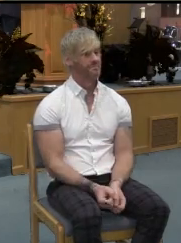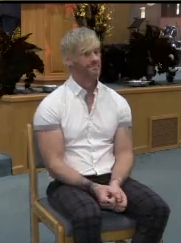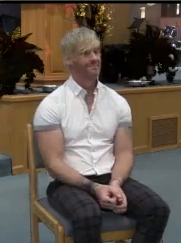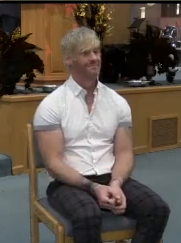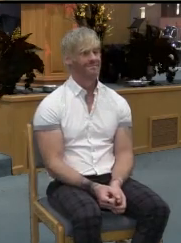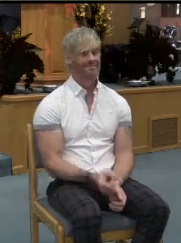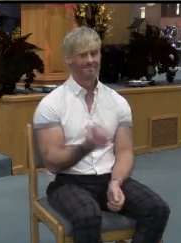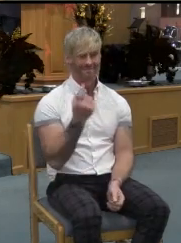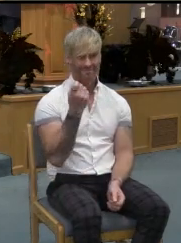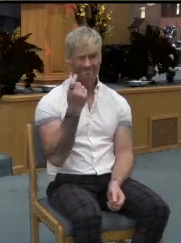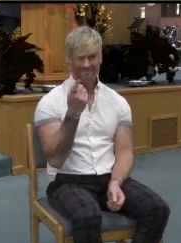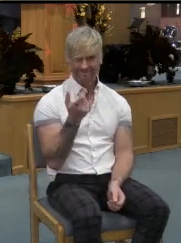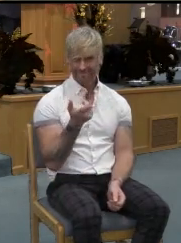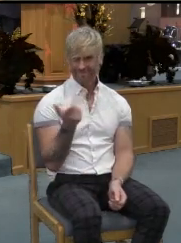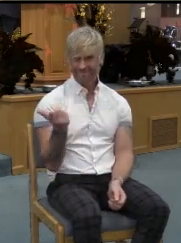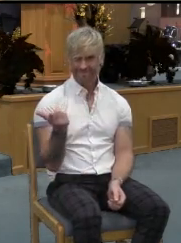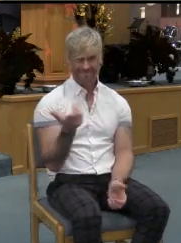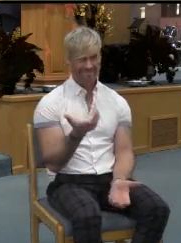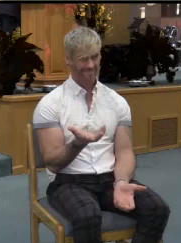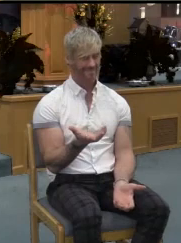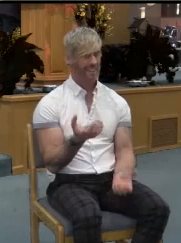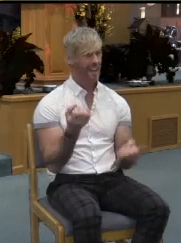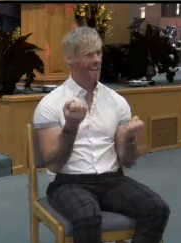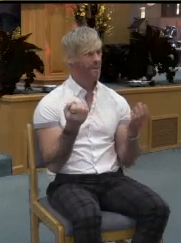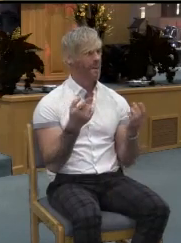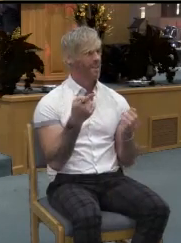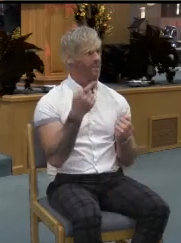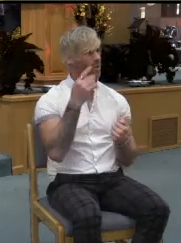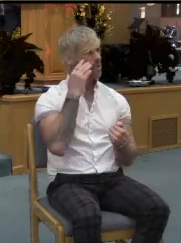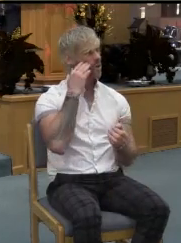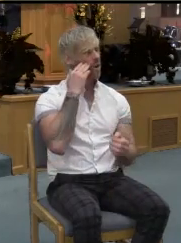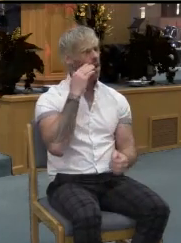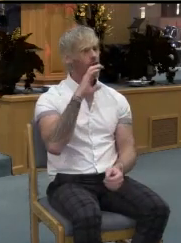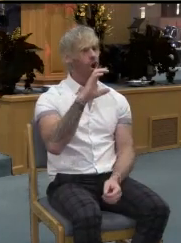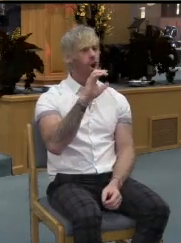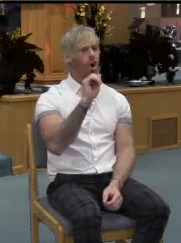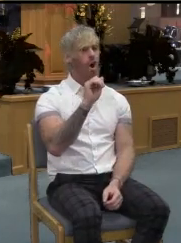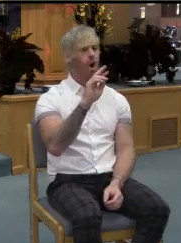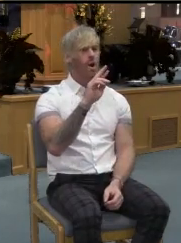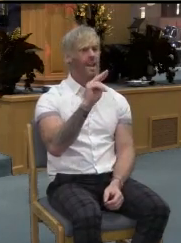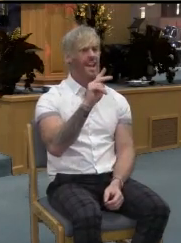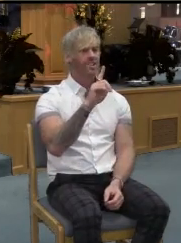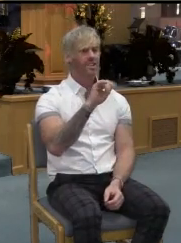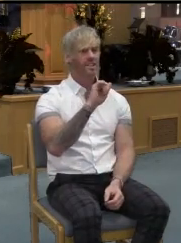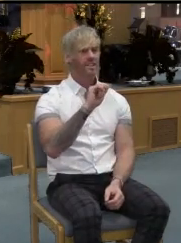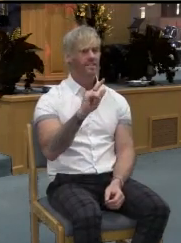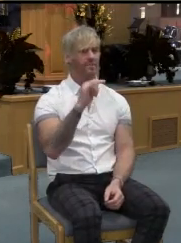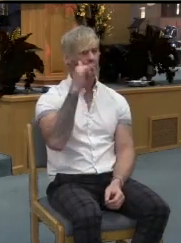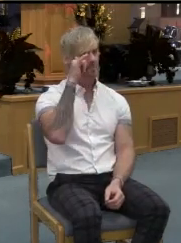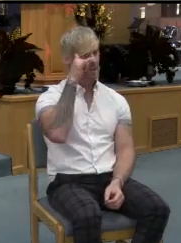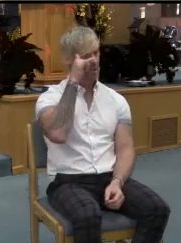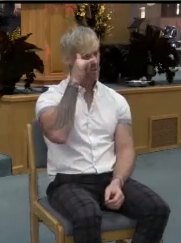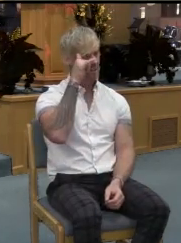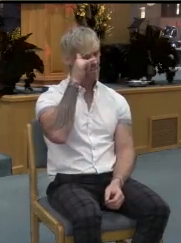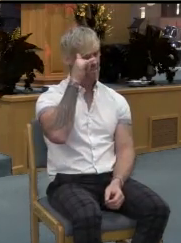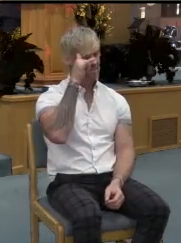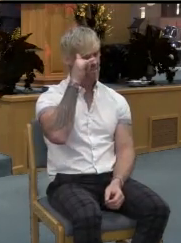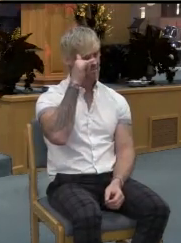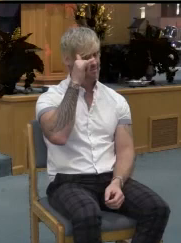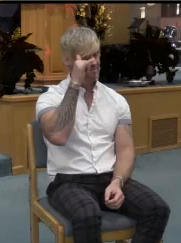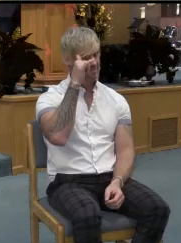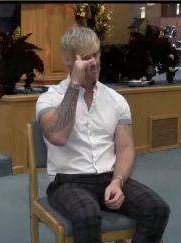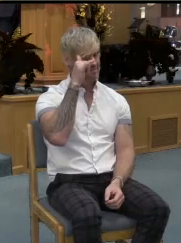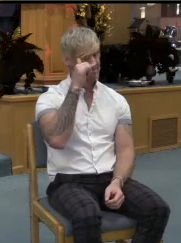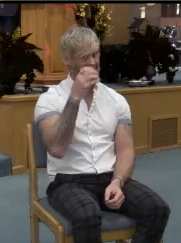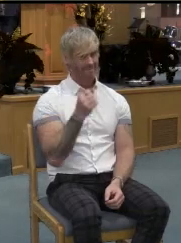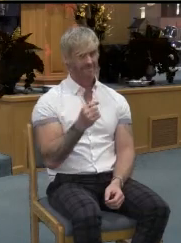Could you hear that? How many remember the carnation milk can? Contented cows give better milk, all right?